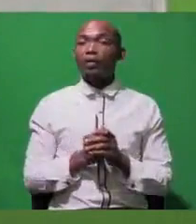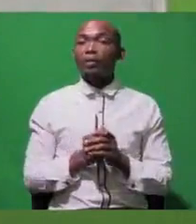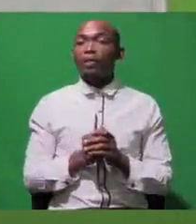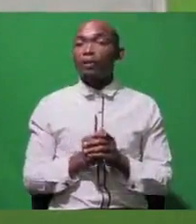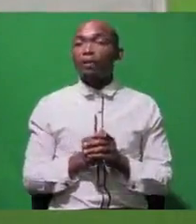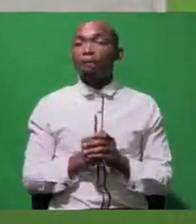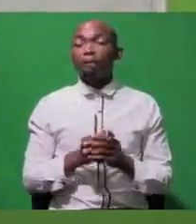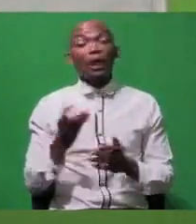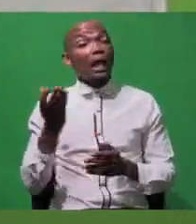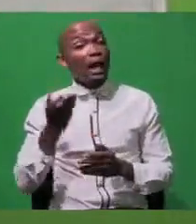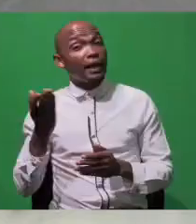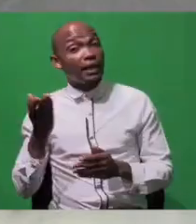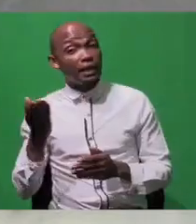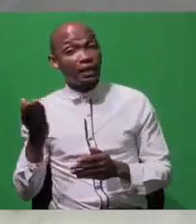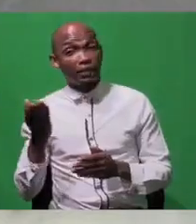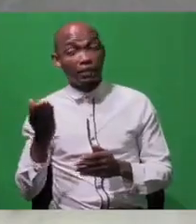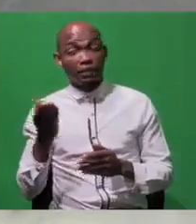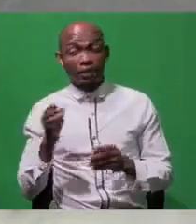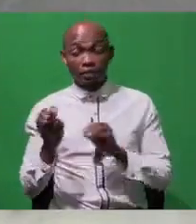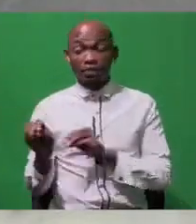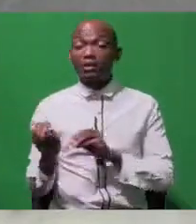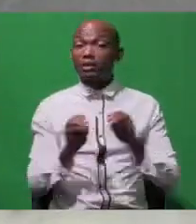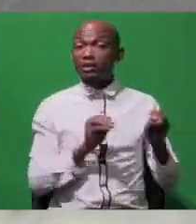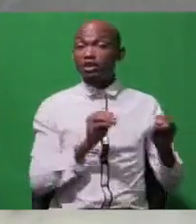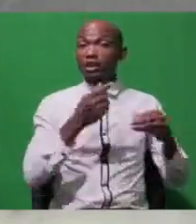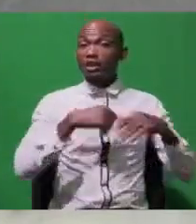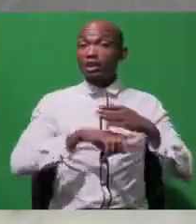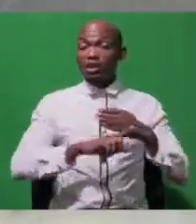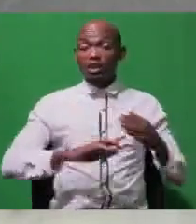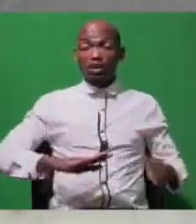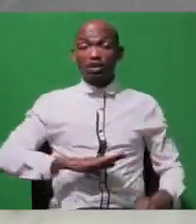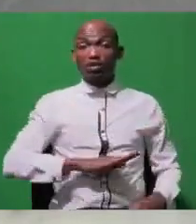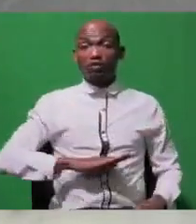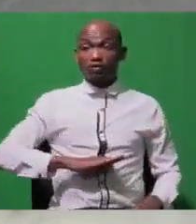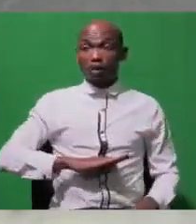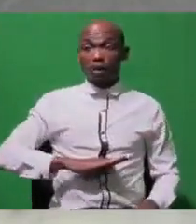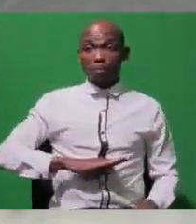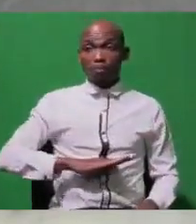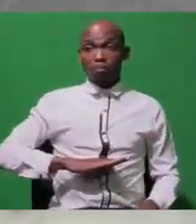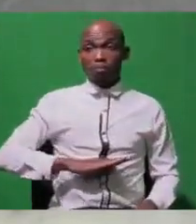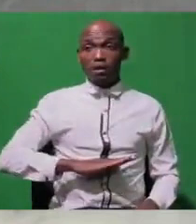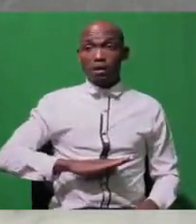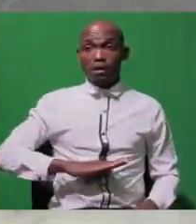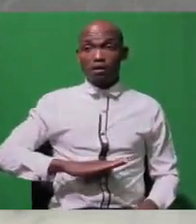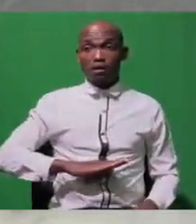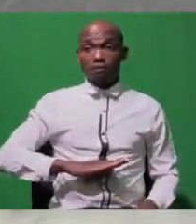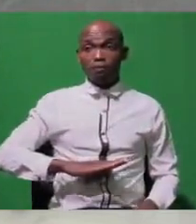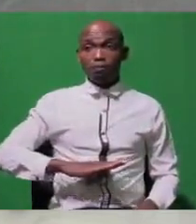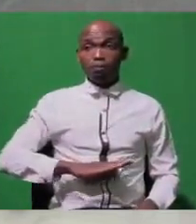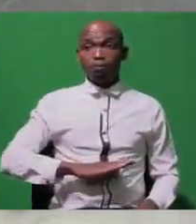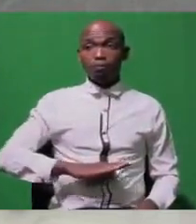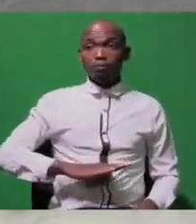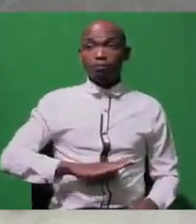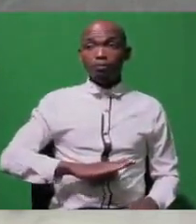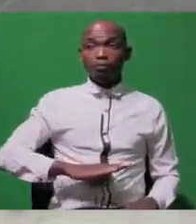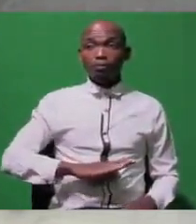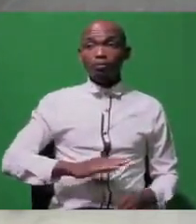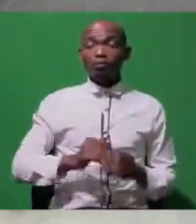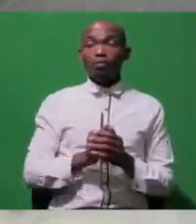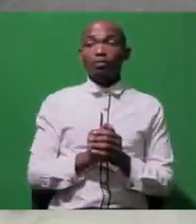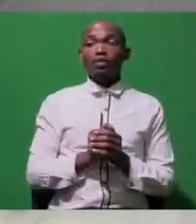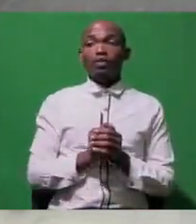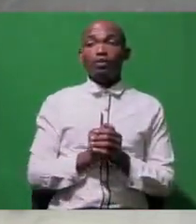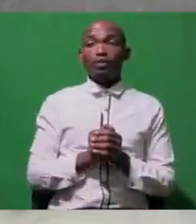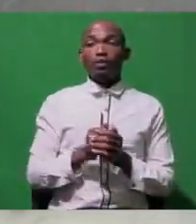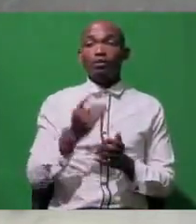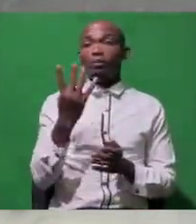Another transaction in November 4th, receive cash from F. Salom and